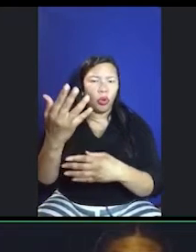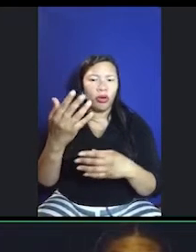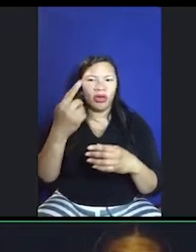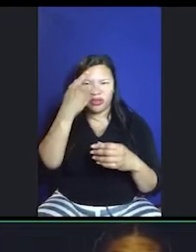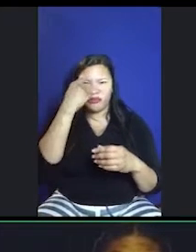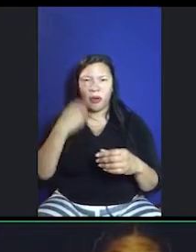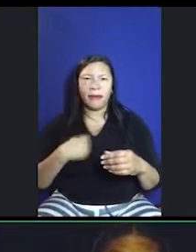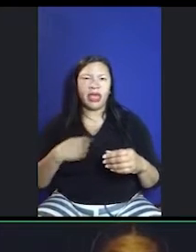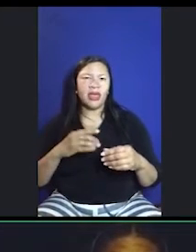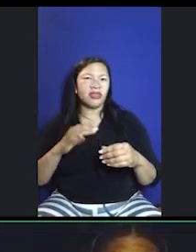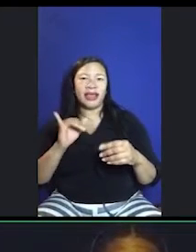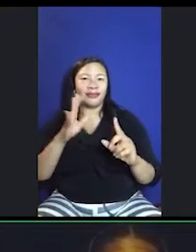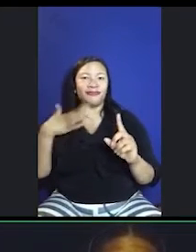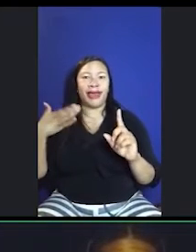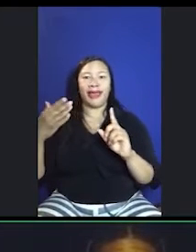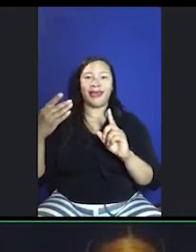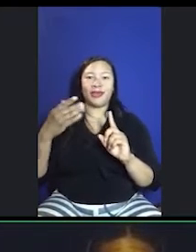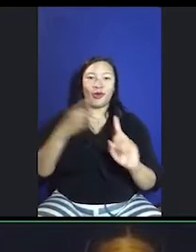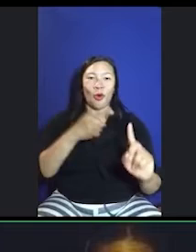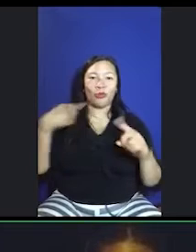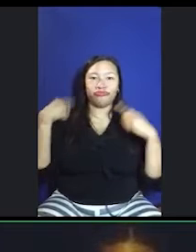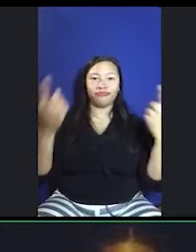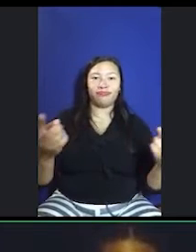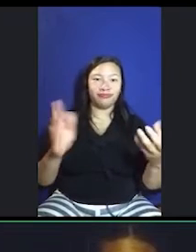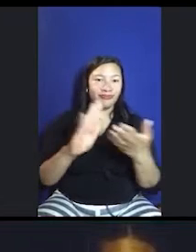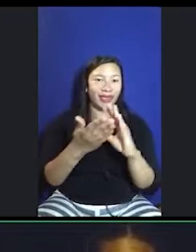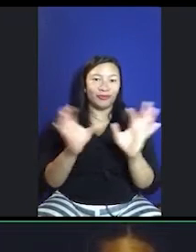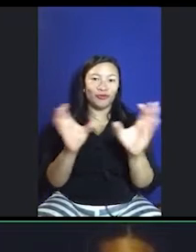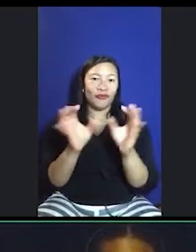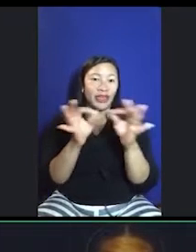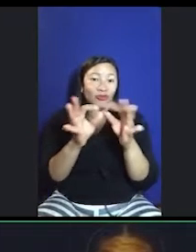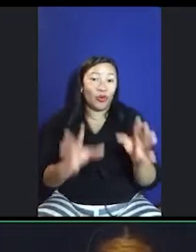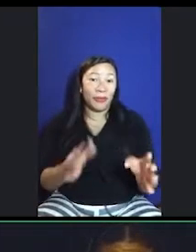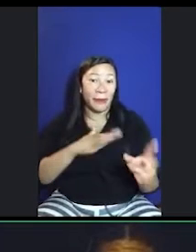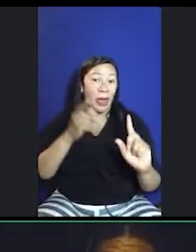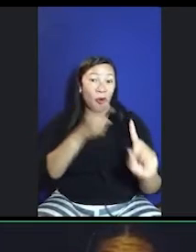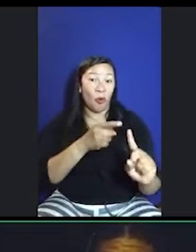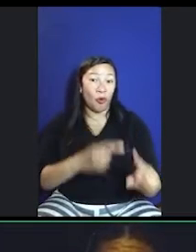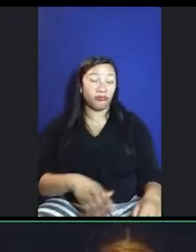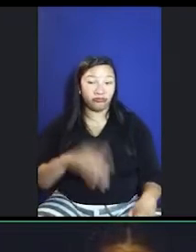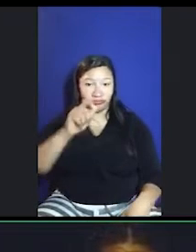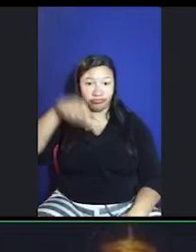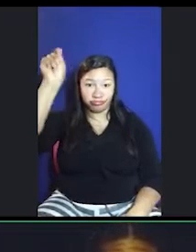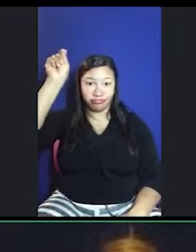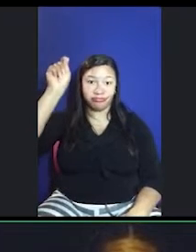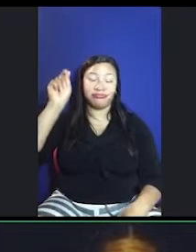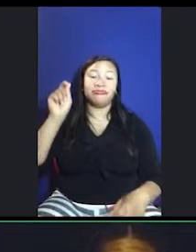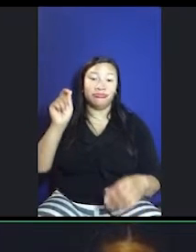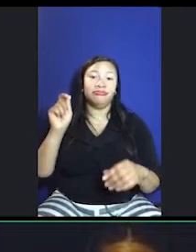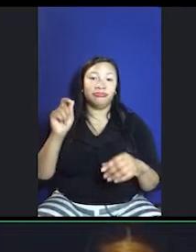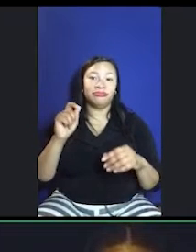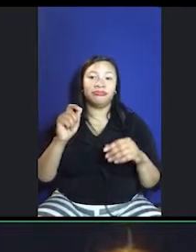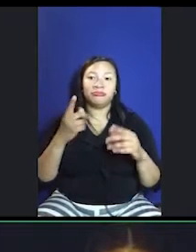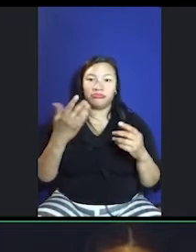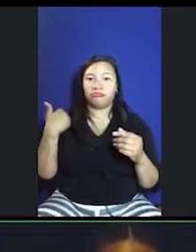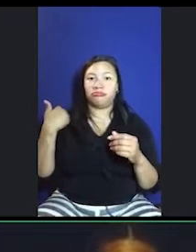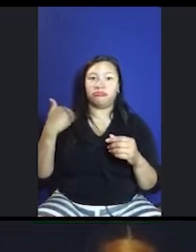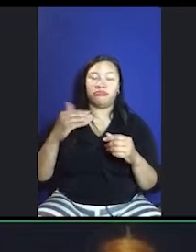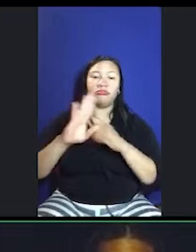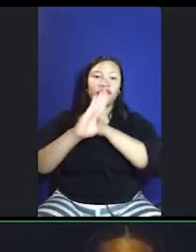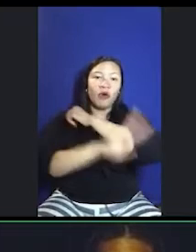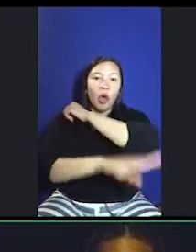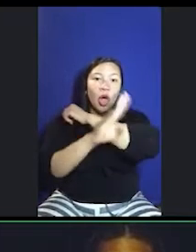the only thing I ever wanted to do was become a certified interpreter. And thankfully that did happen in the fall of last